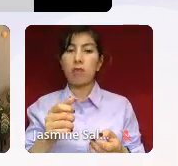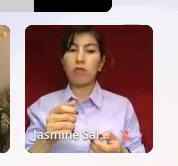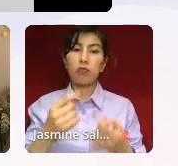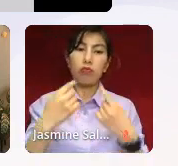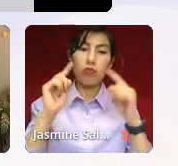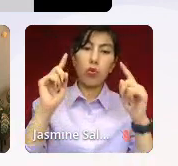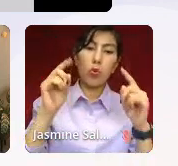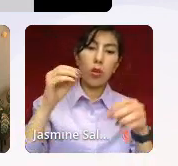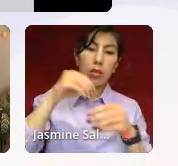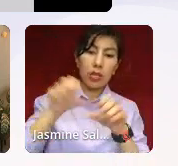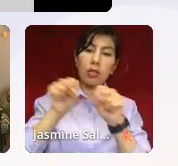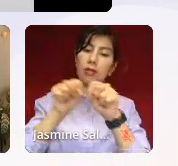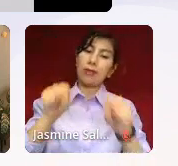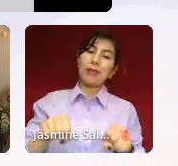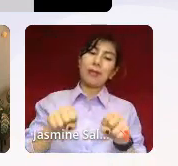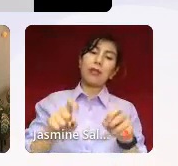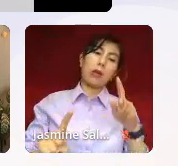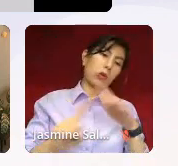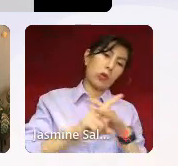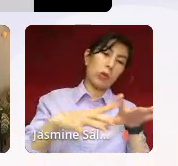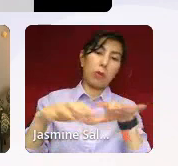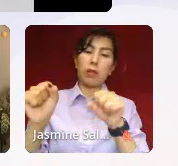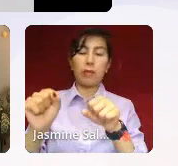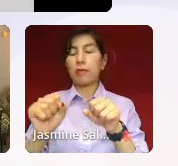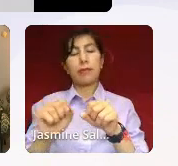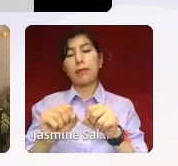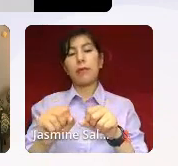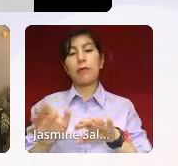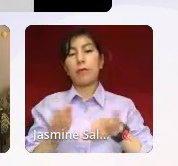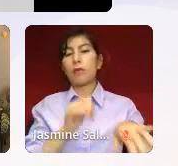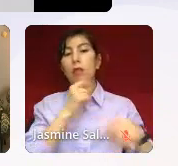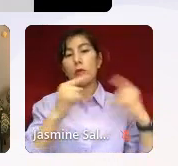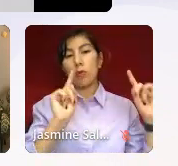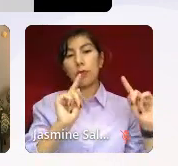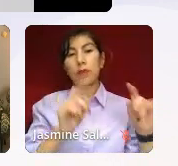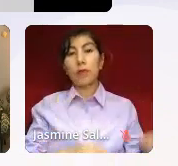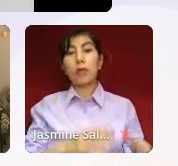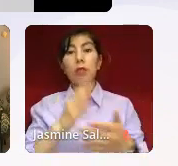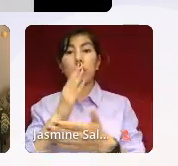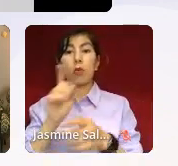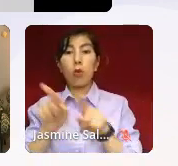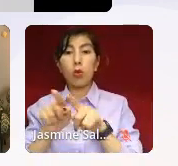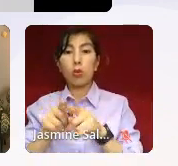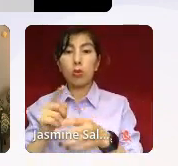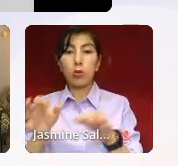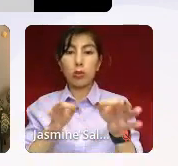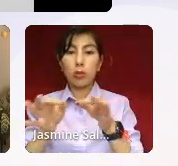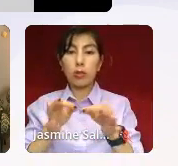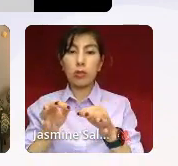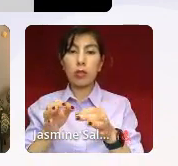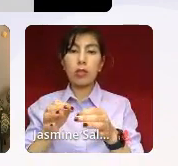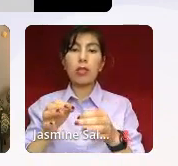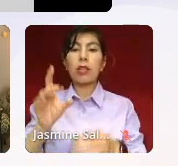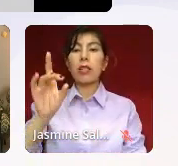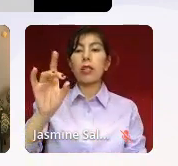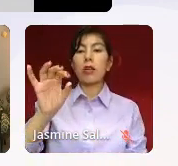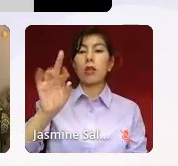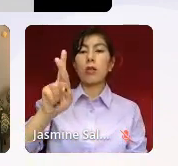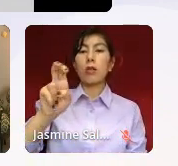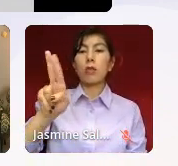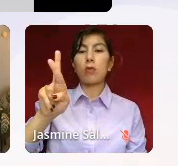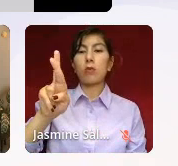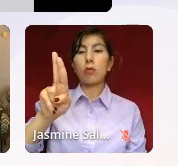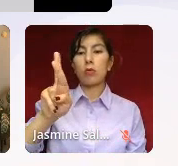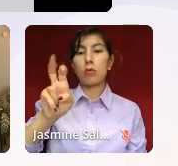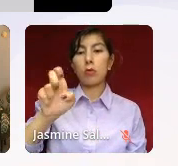our systems. We talked a bit in this section about the definitions of rural and what the isolation and